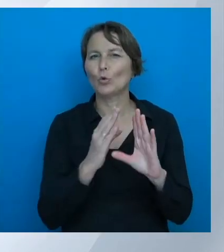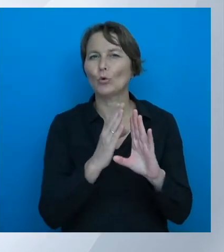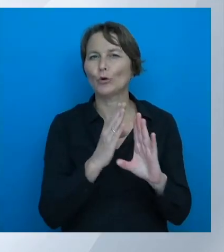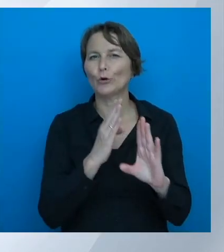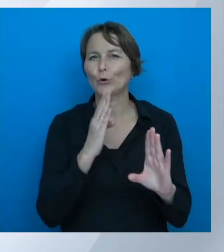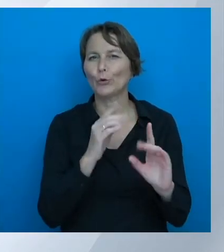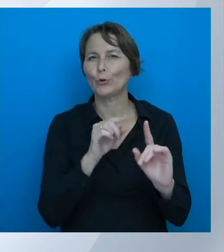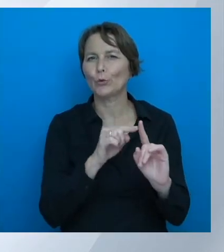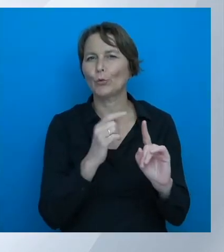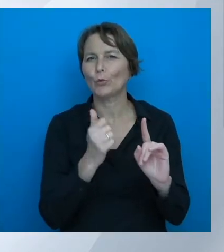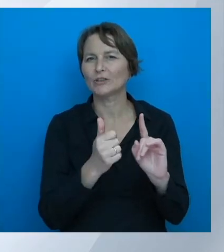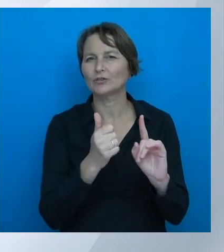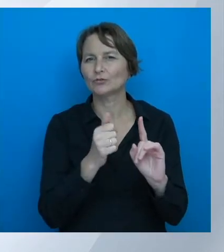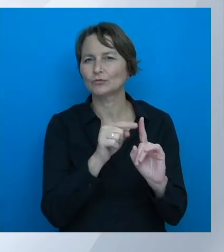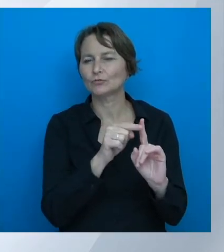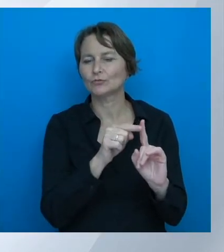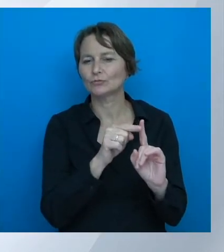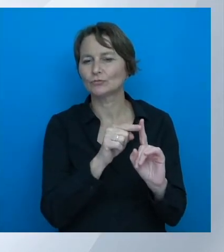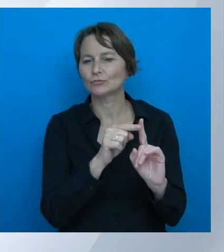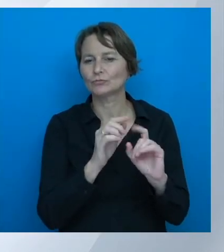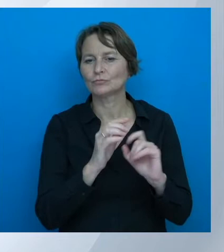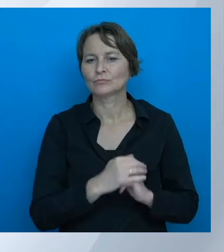we go.